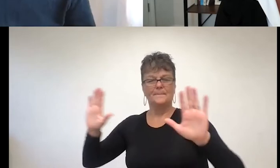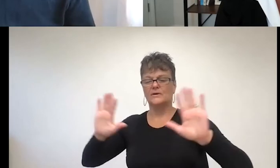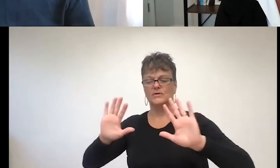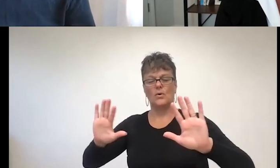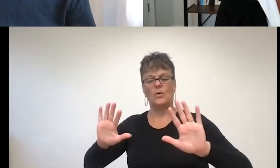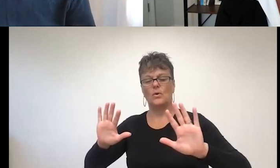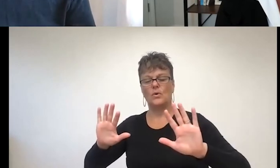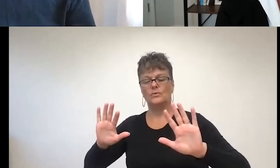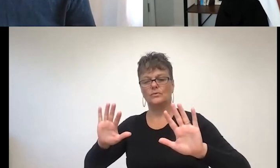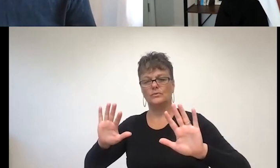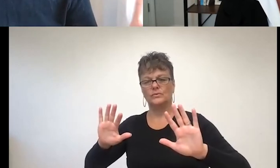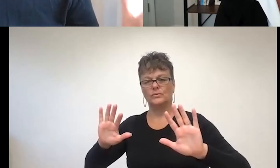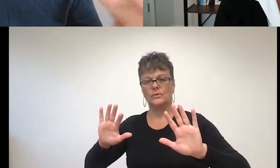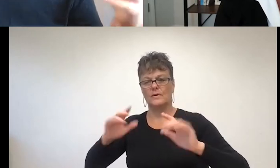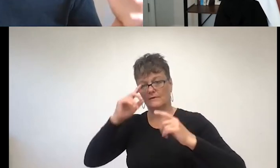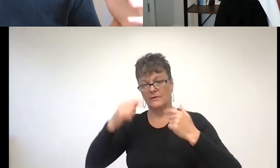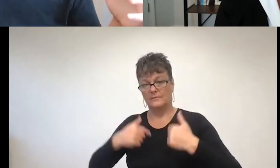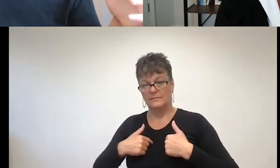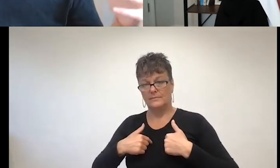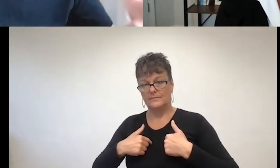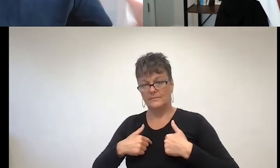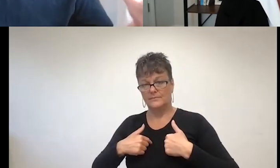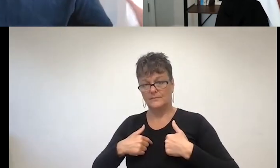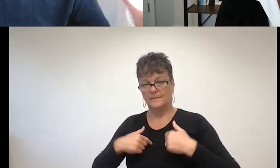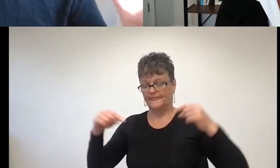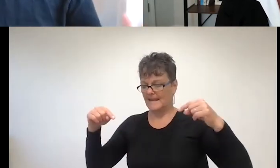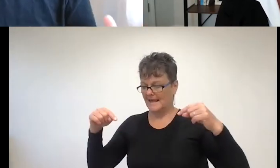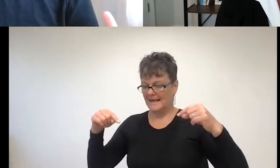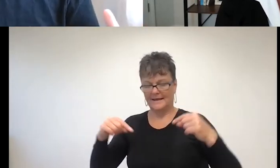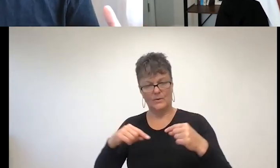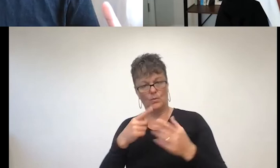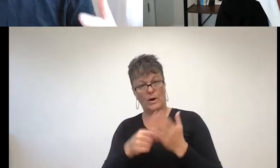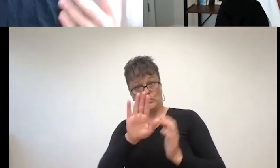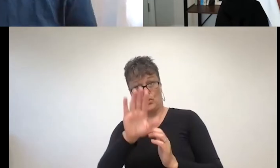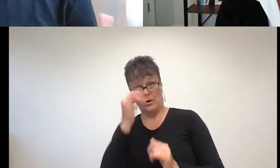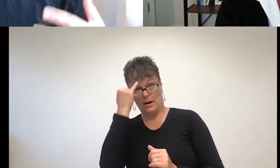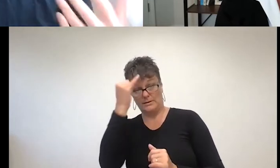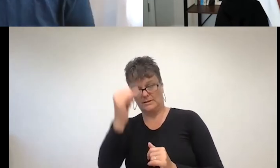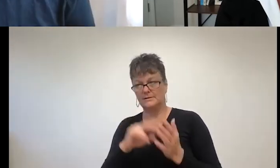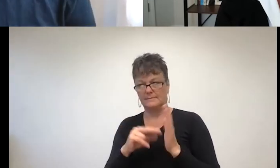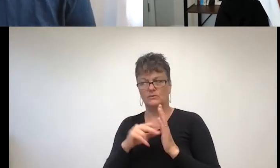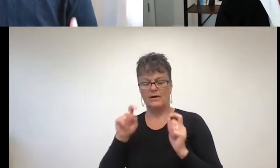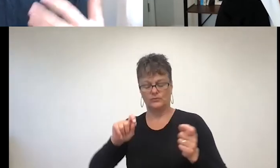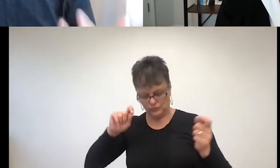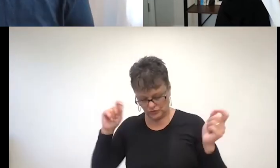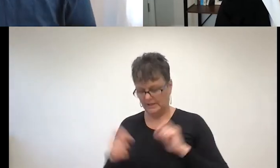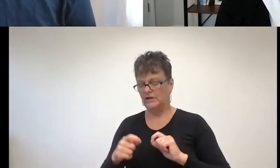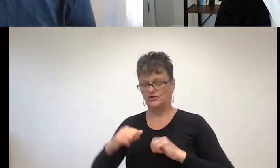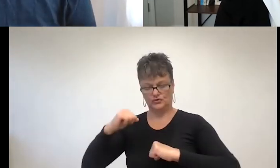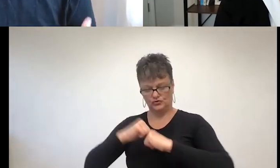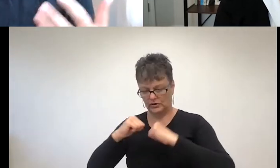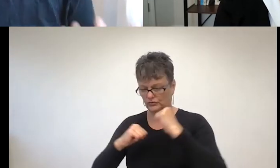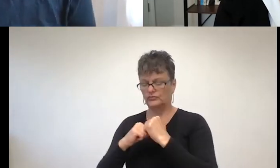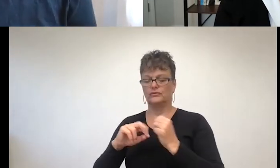because it seems to me like this requires a real structure in which these ways of working, these ways of being are supported,